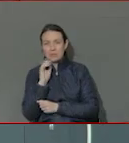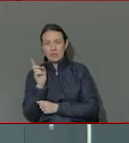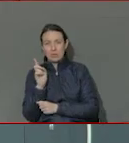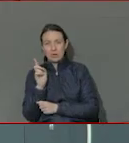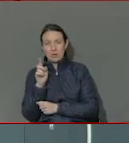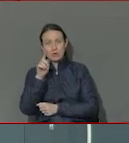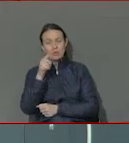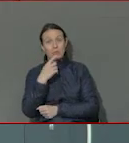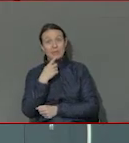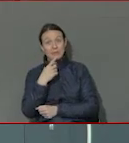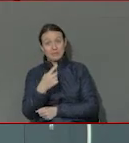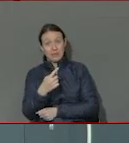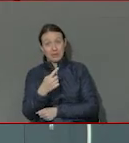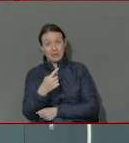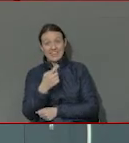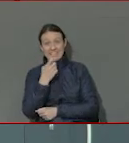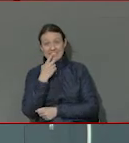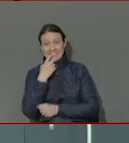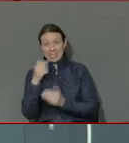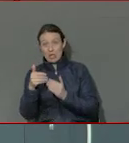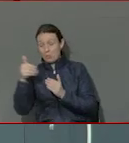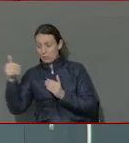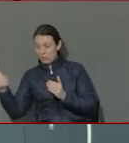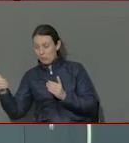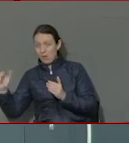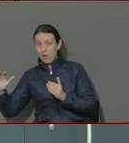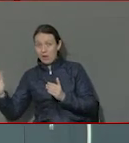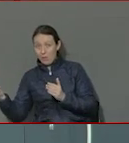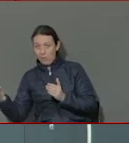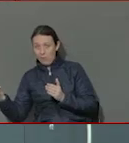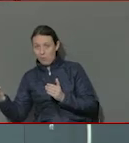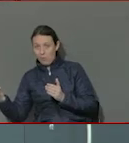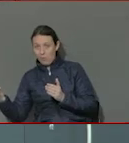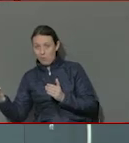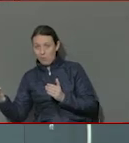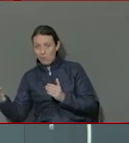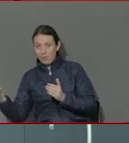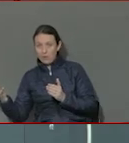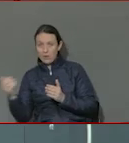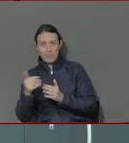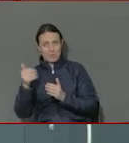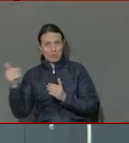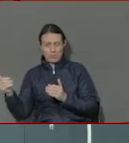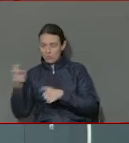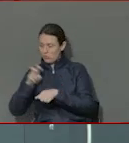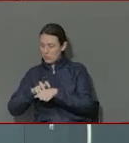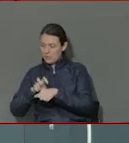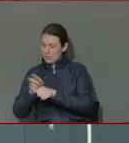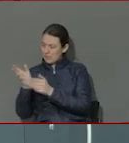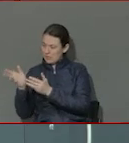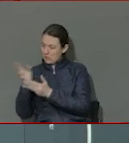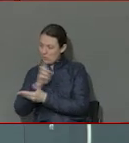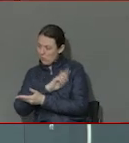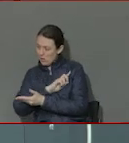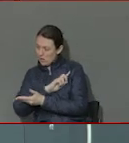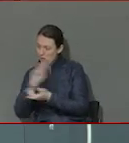state how were the teeth before and why were they like that before and what was the